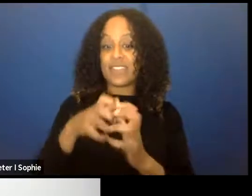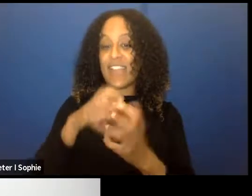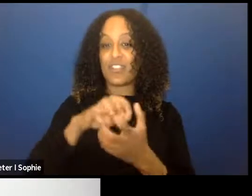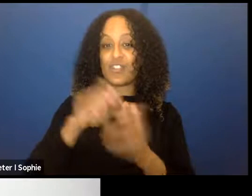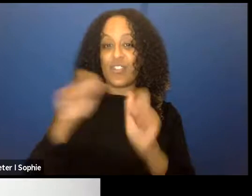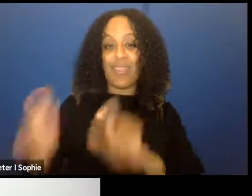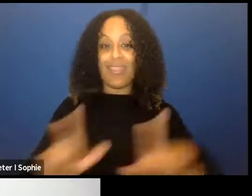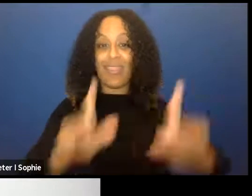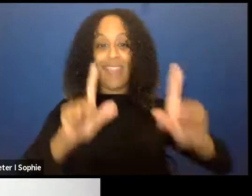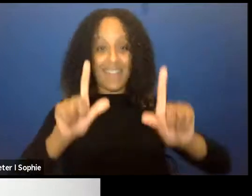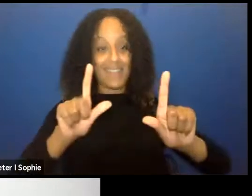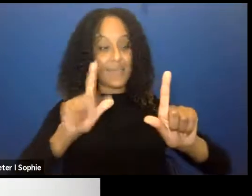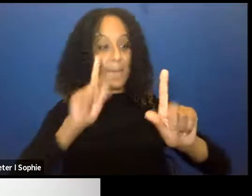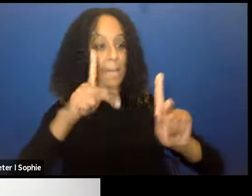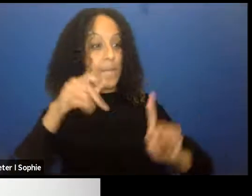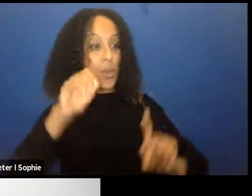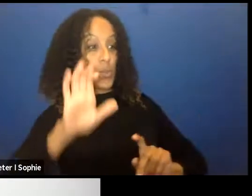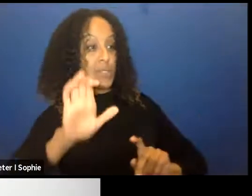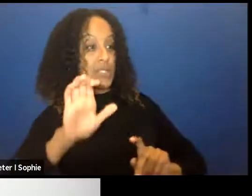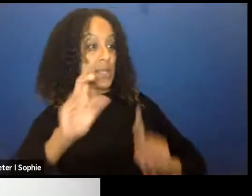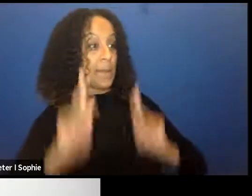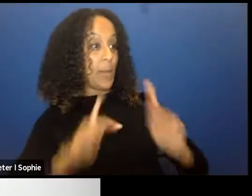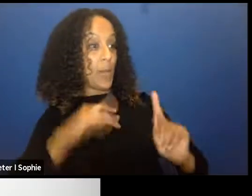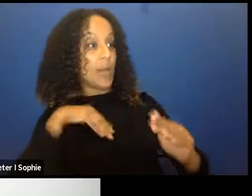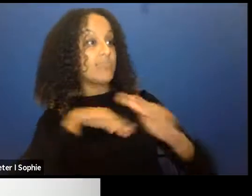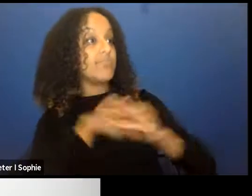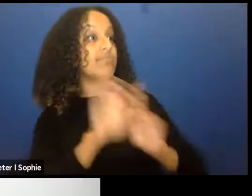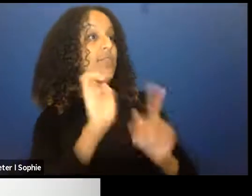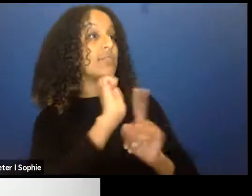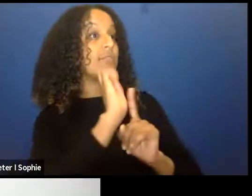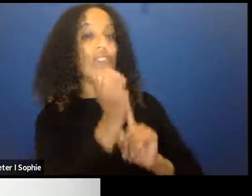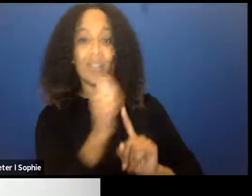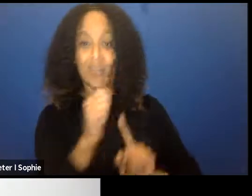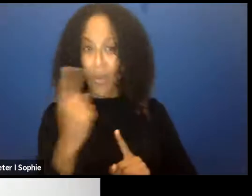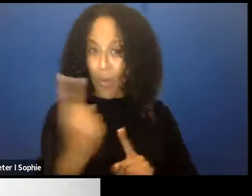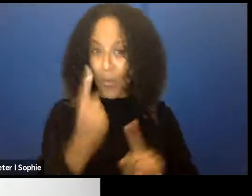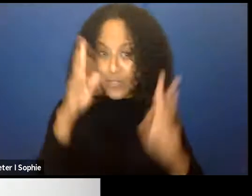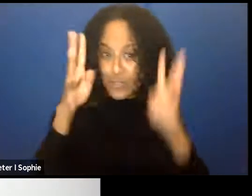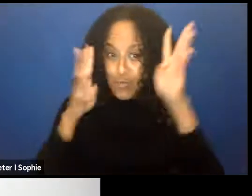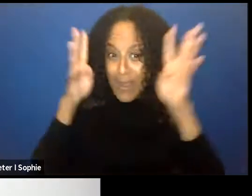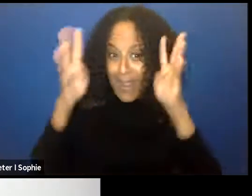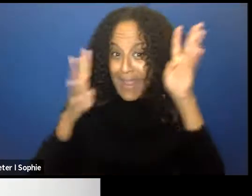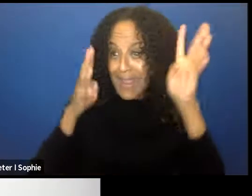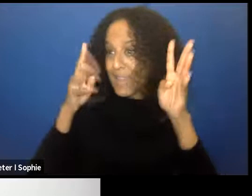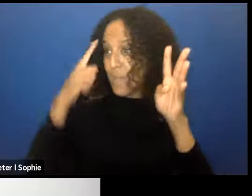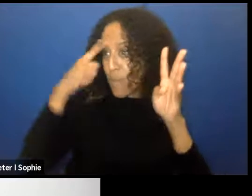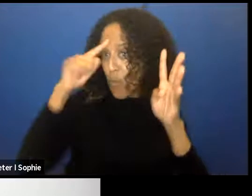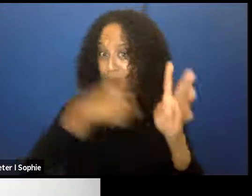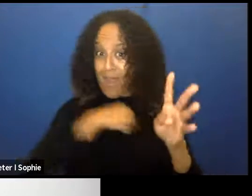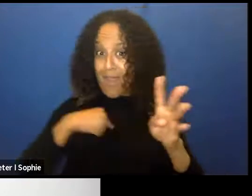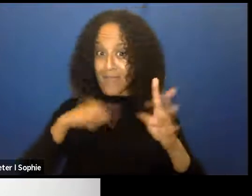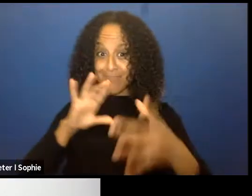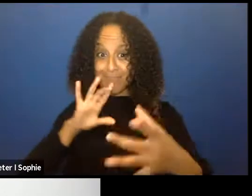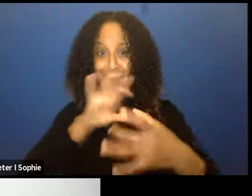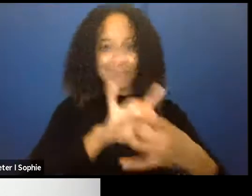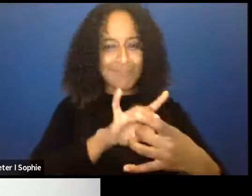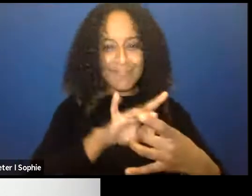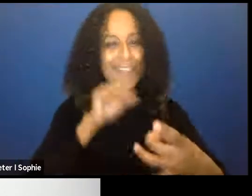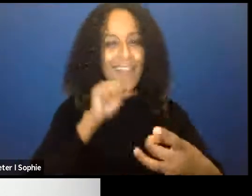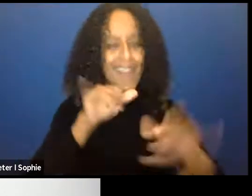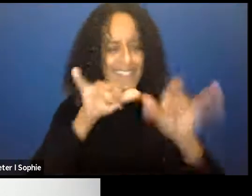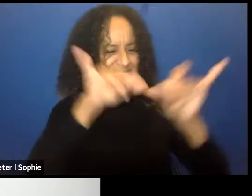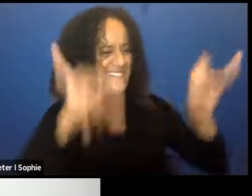of color, we're walking into spaces that aren't always created for us. Mhm. And when you see those systems